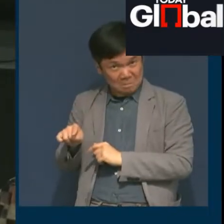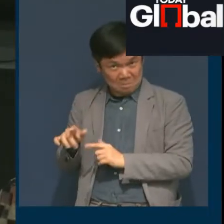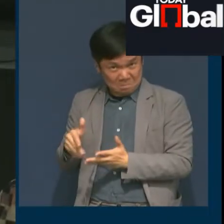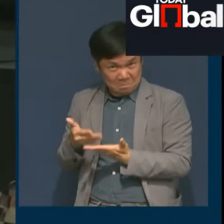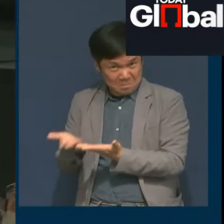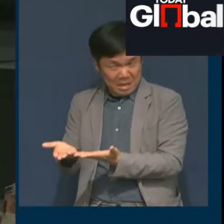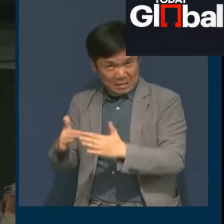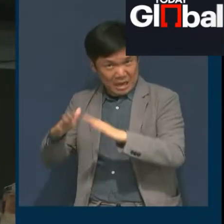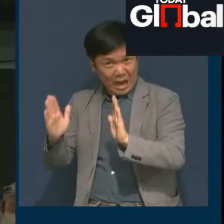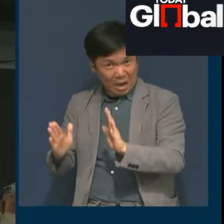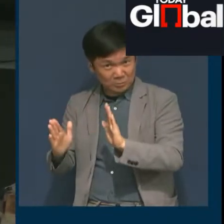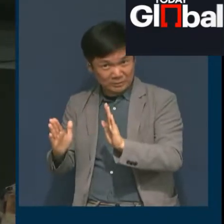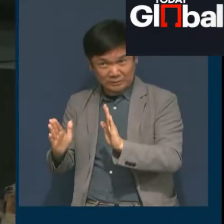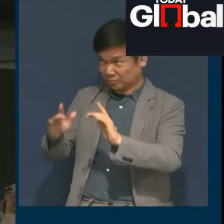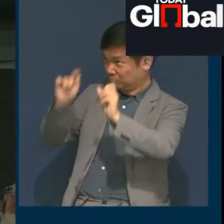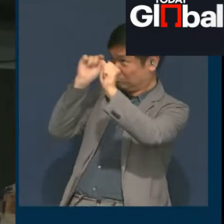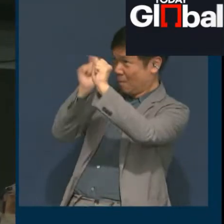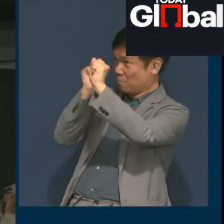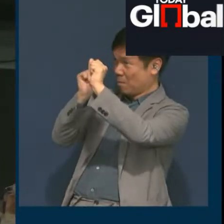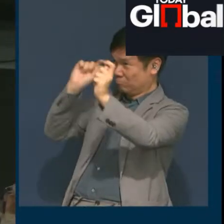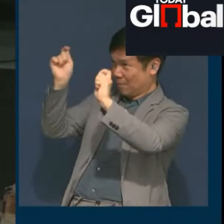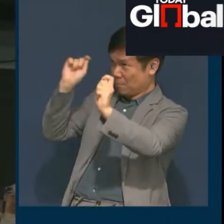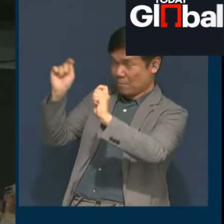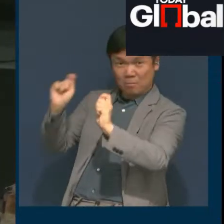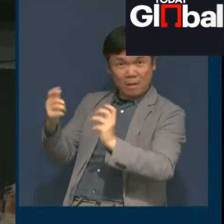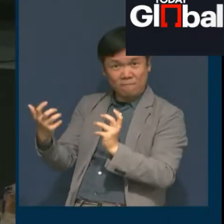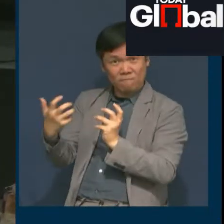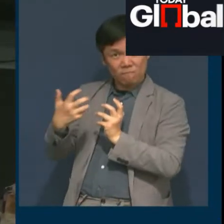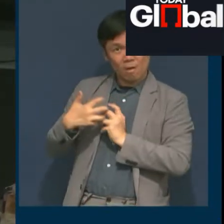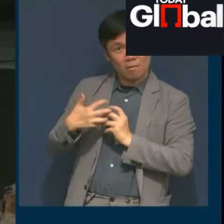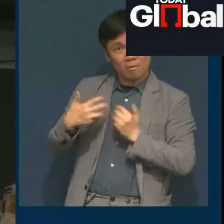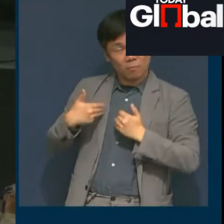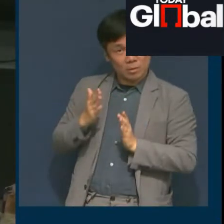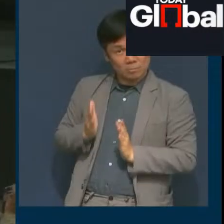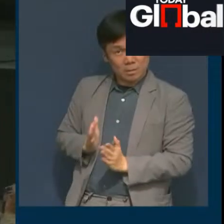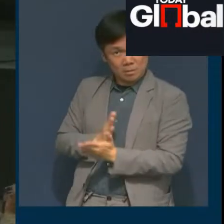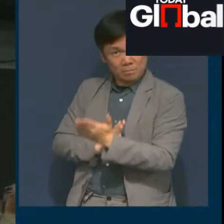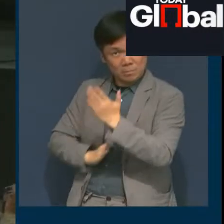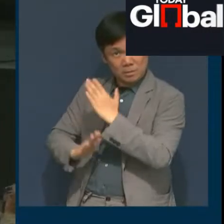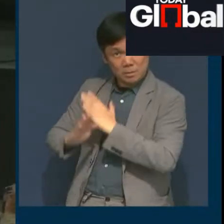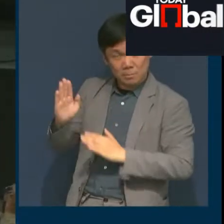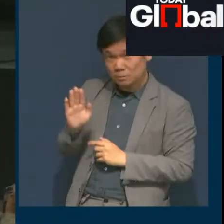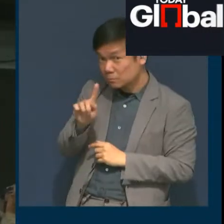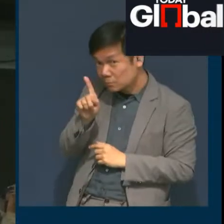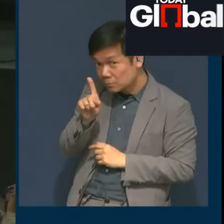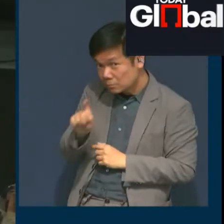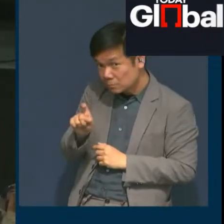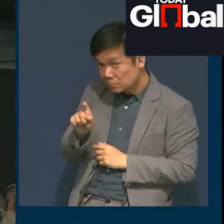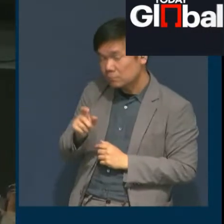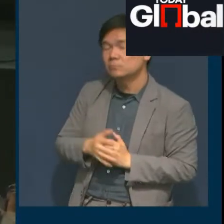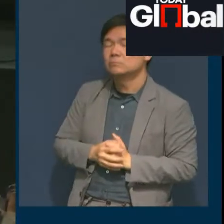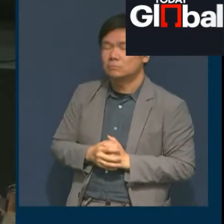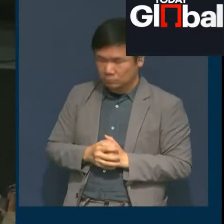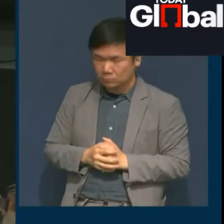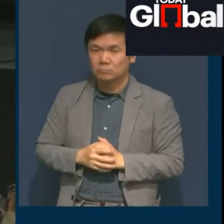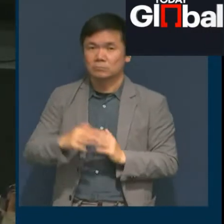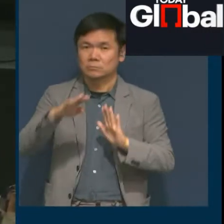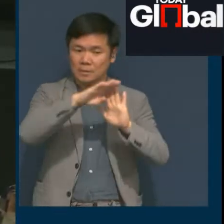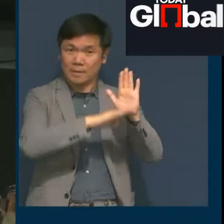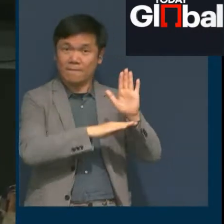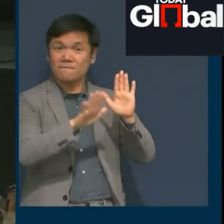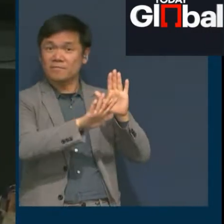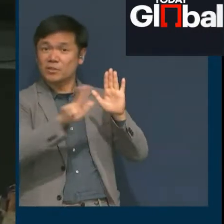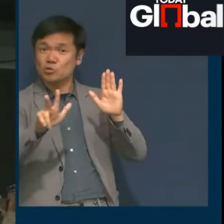facilities adapted to the needs of persons with disabilities? Now, in paragraph 53, you